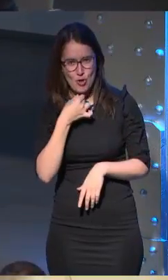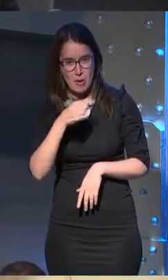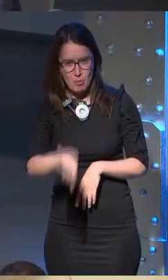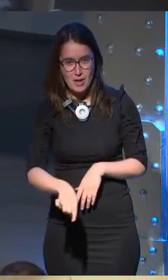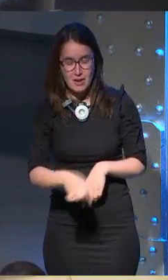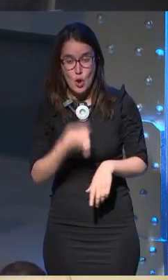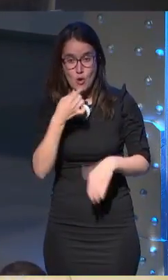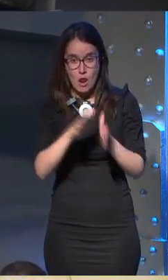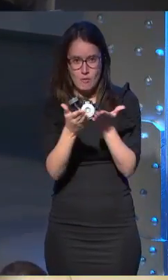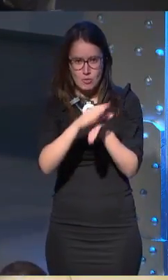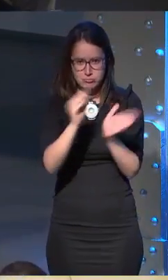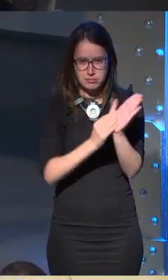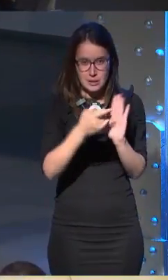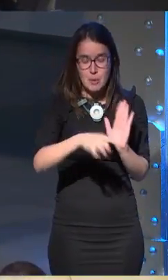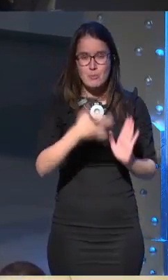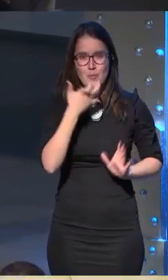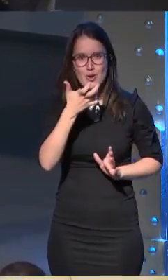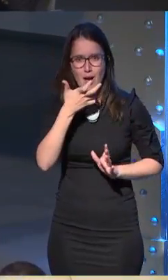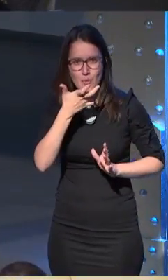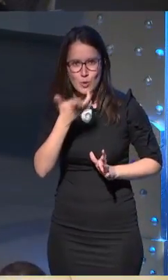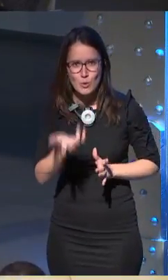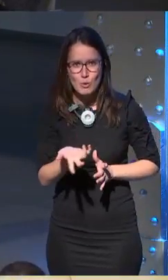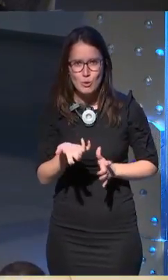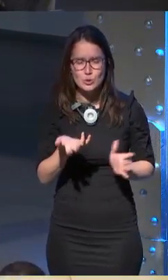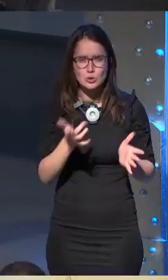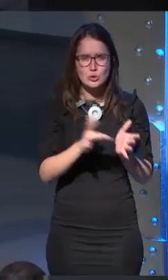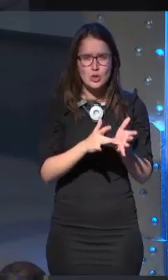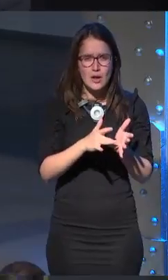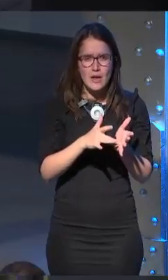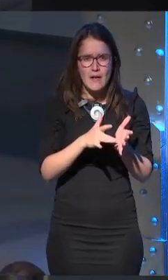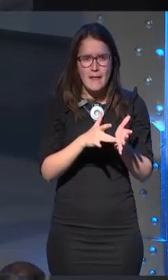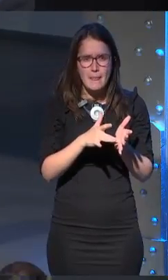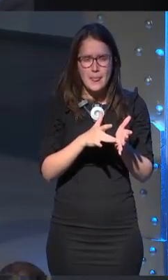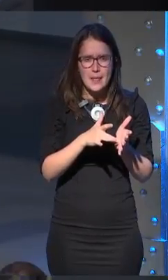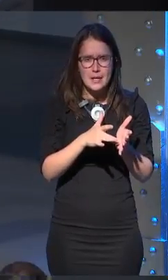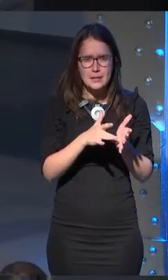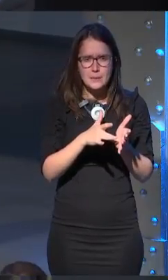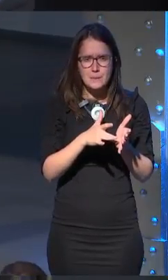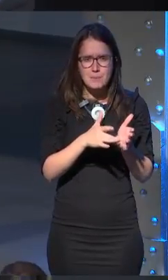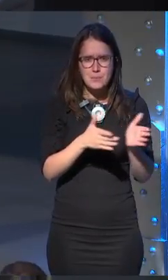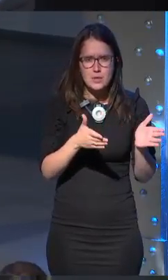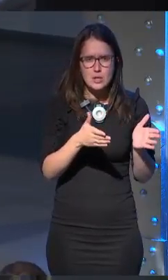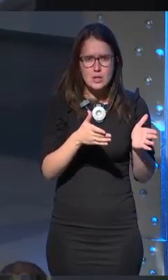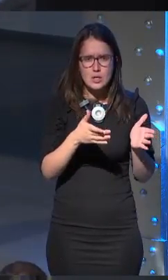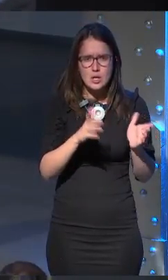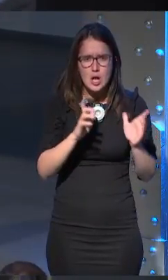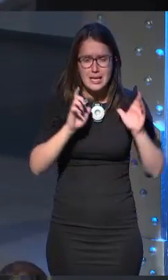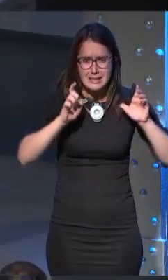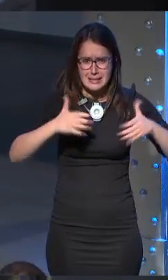book. Like as an example, we wear this spacesuit, this so-called spacesuit, and it's basically